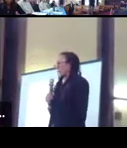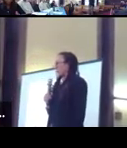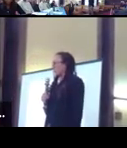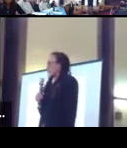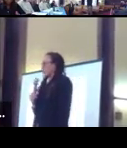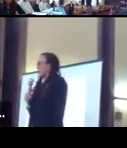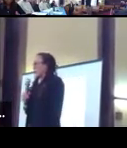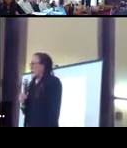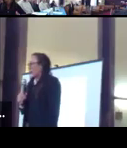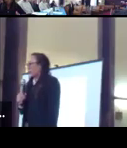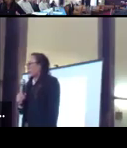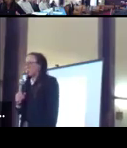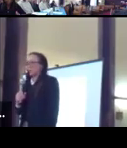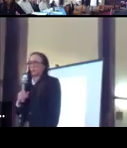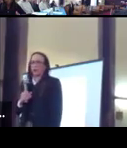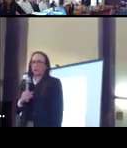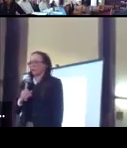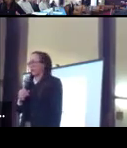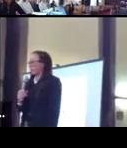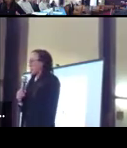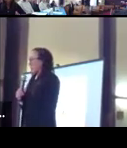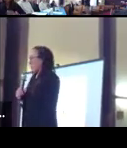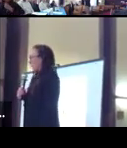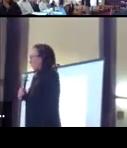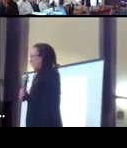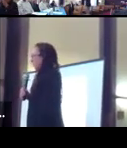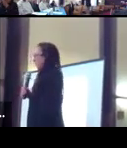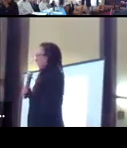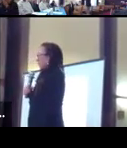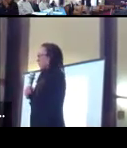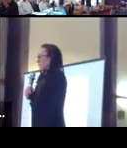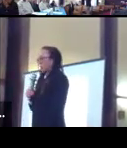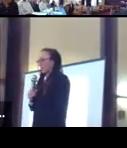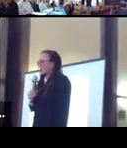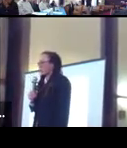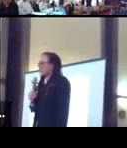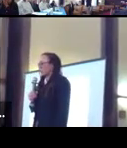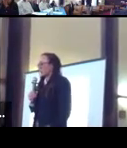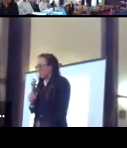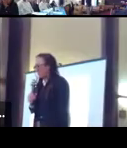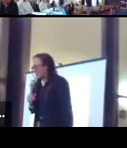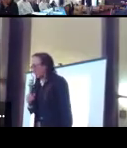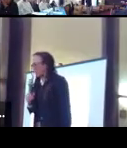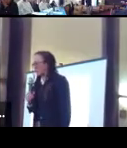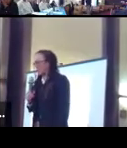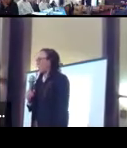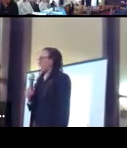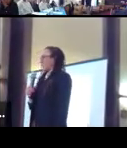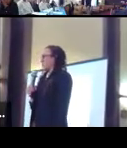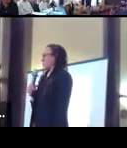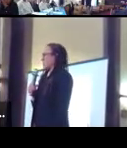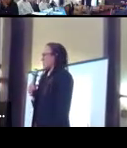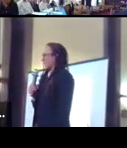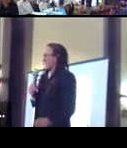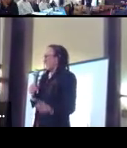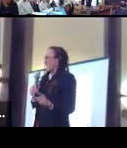Scenario 9 question is, how do we use the plan after today? Well, there's lots of ways to use it. First, we have to adopt it, then